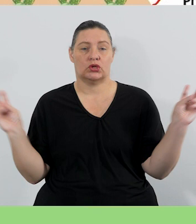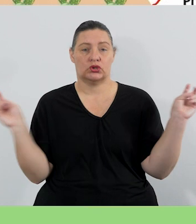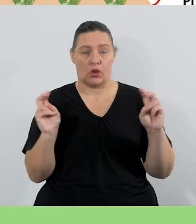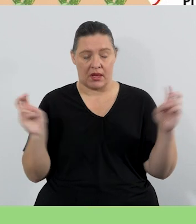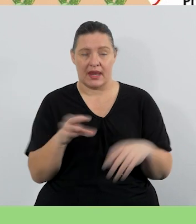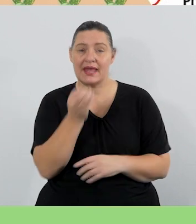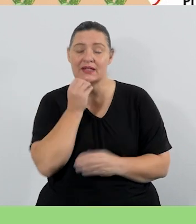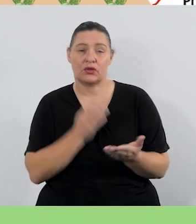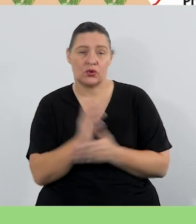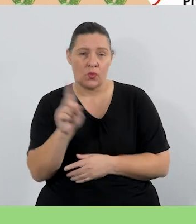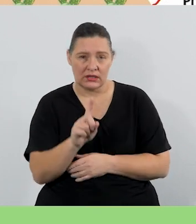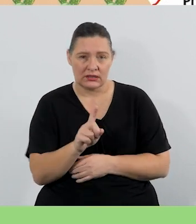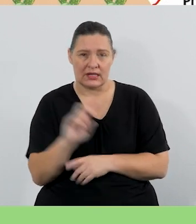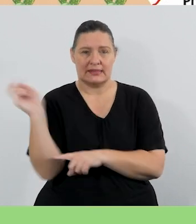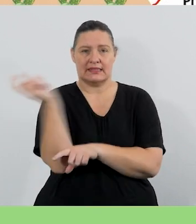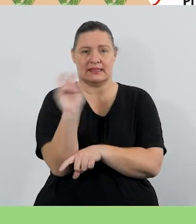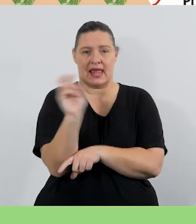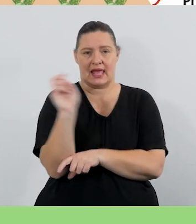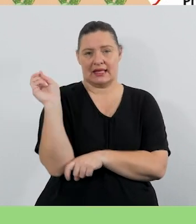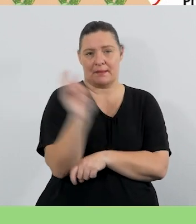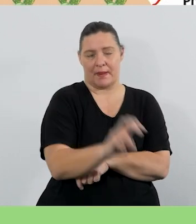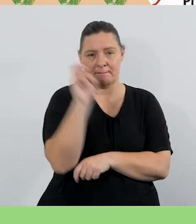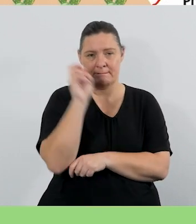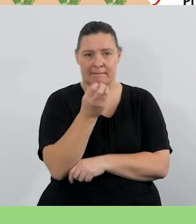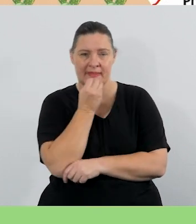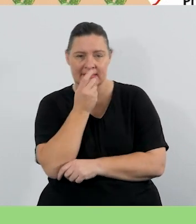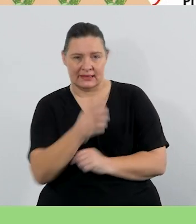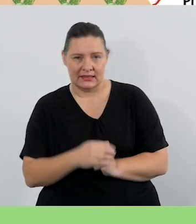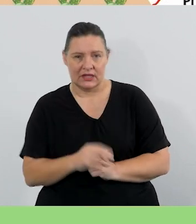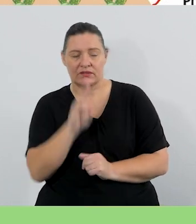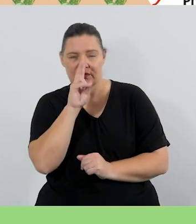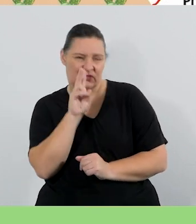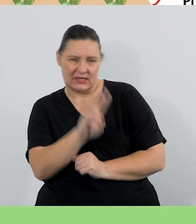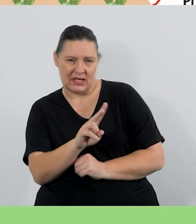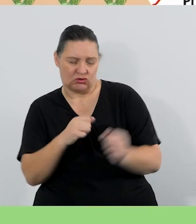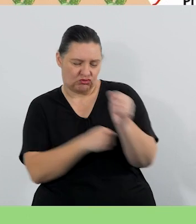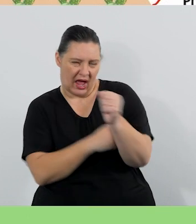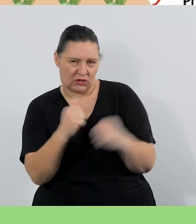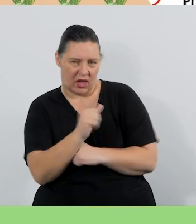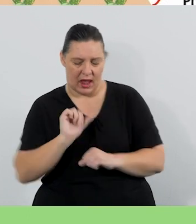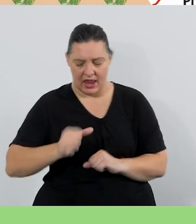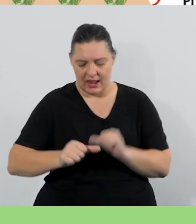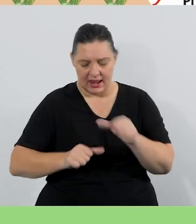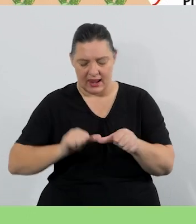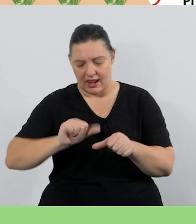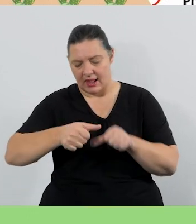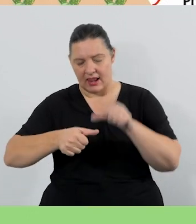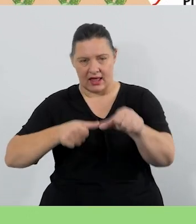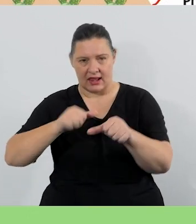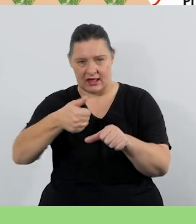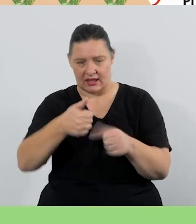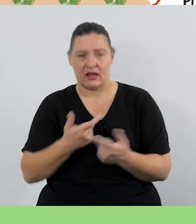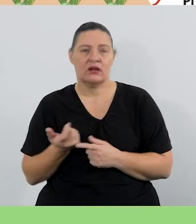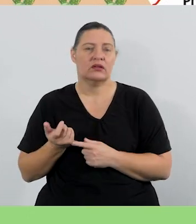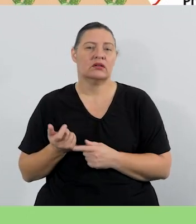the scorpions are eaten by the rattlesnake. So if you can look at this, how it's structured, it is